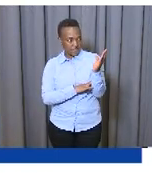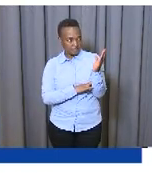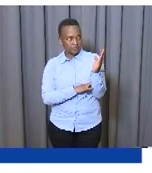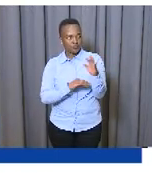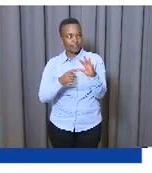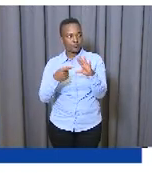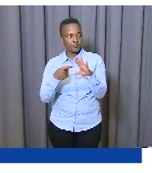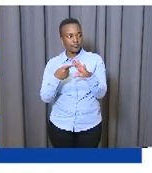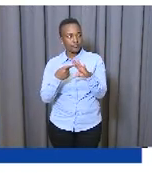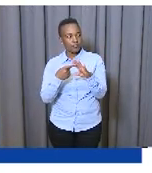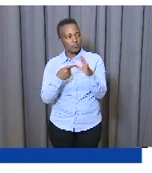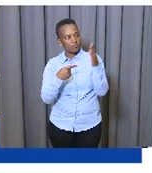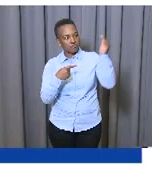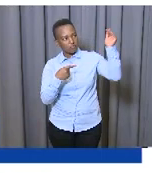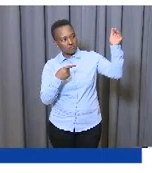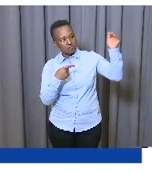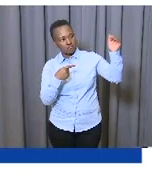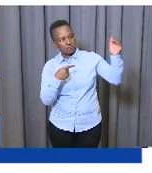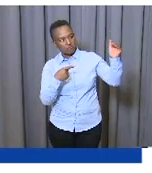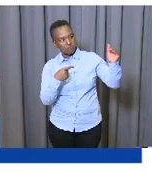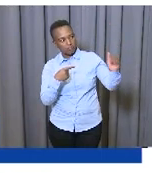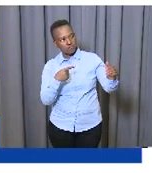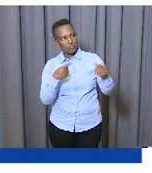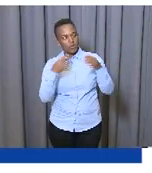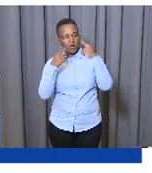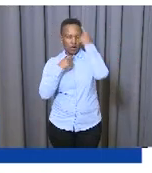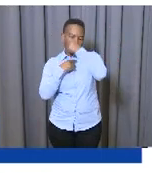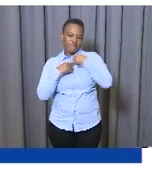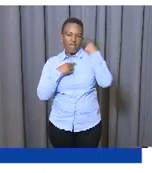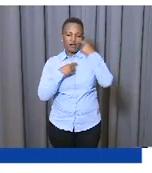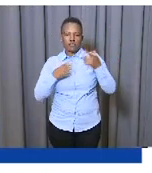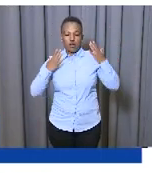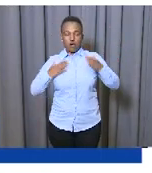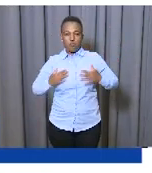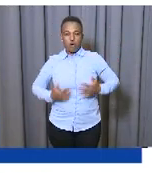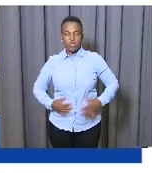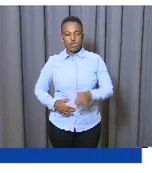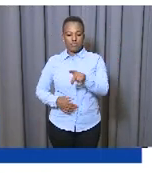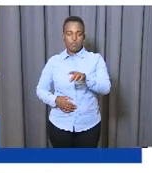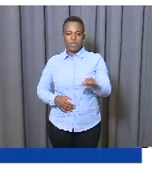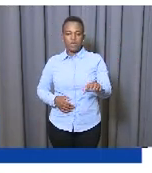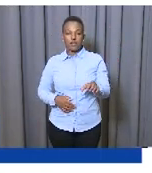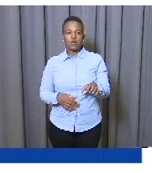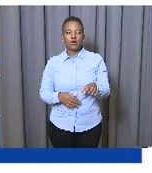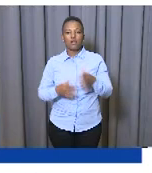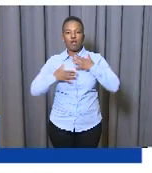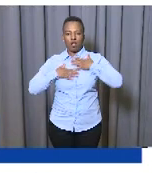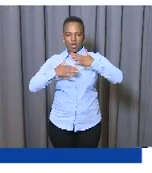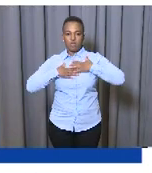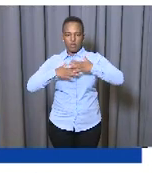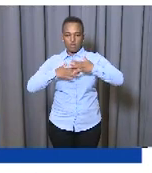the breakdown is there of the different face PPE, body PPE, hand PPE, the